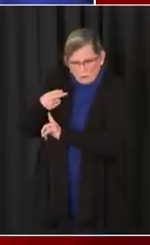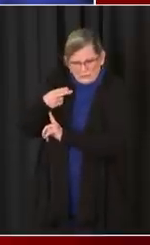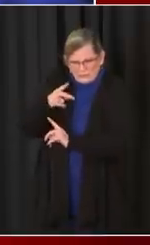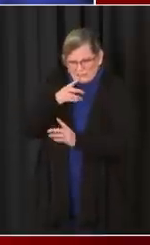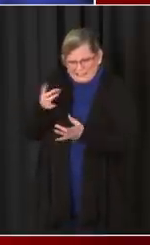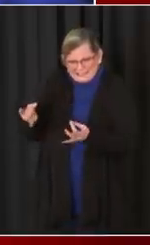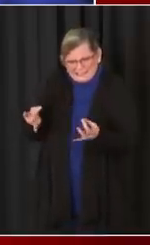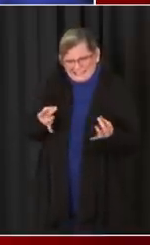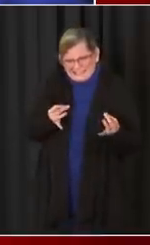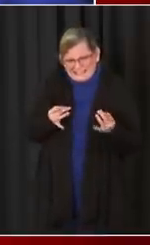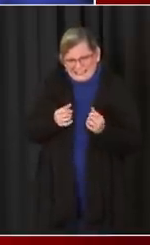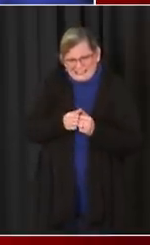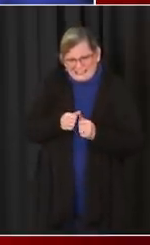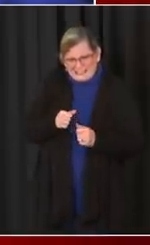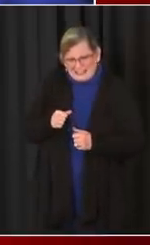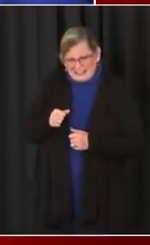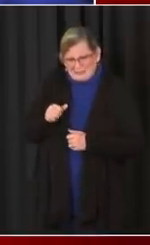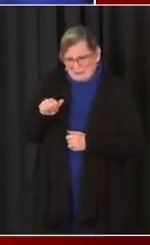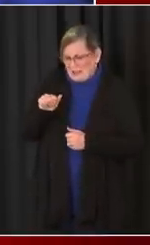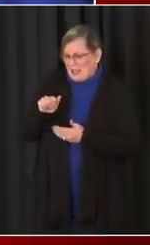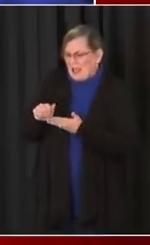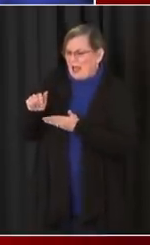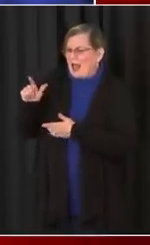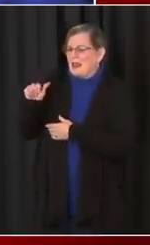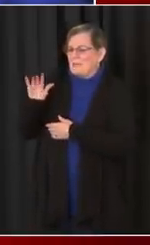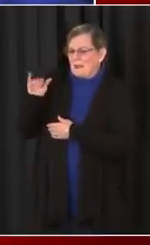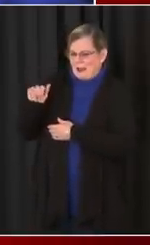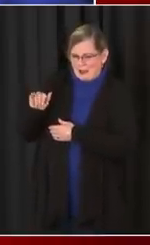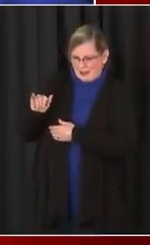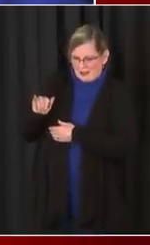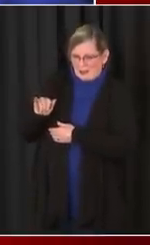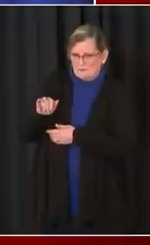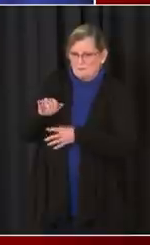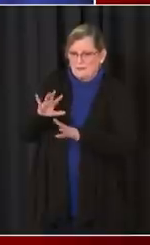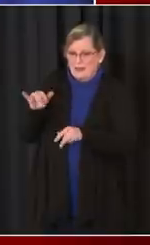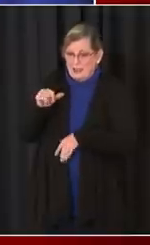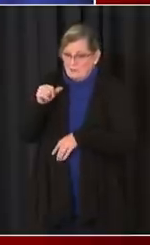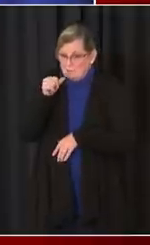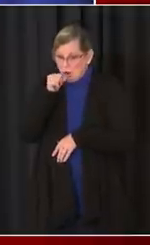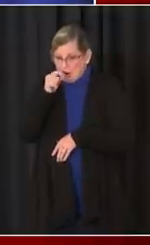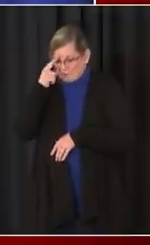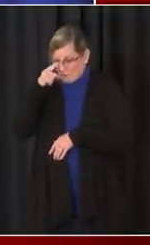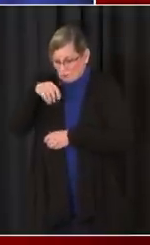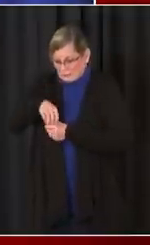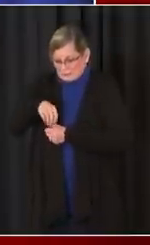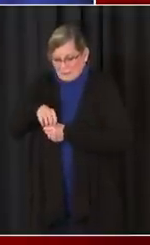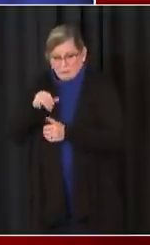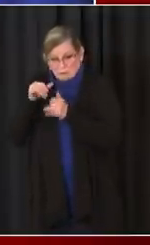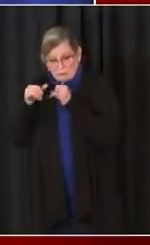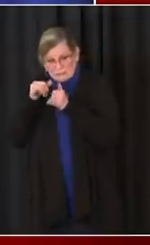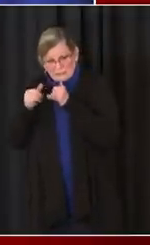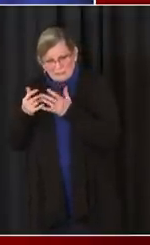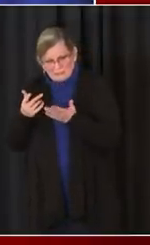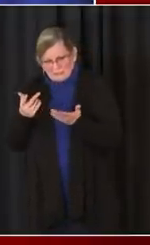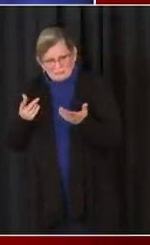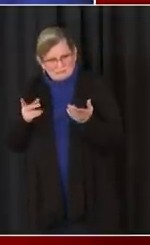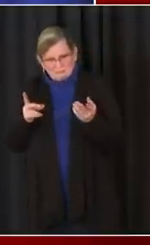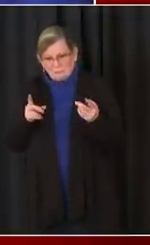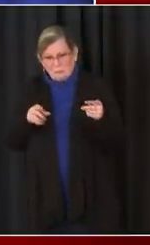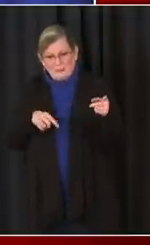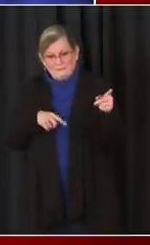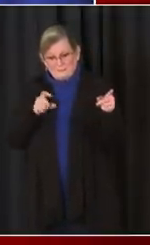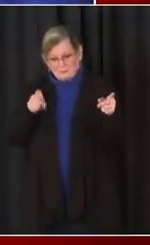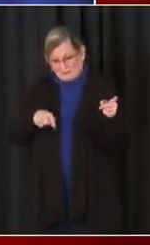with the Alibi, that is a bar that allowed for indoor dining, indoor drinking. What's going to be done with that? We'll have